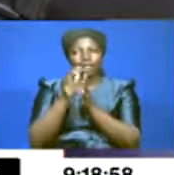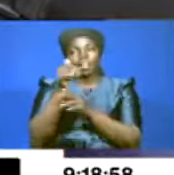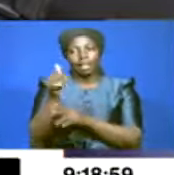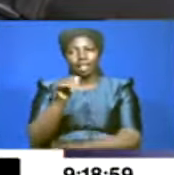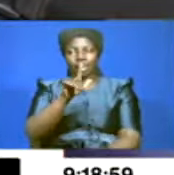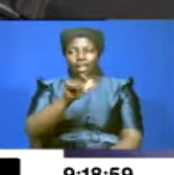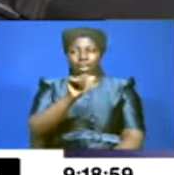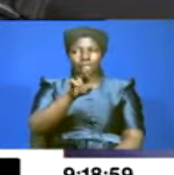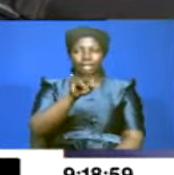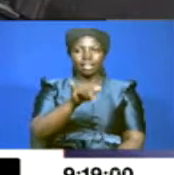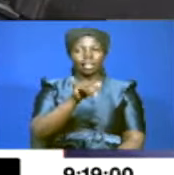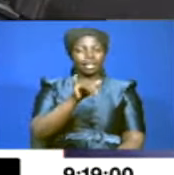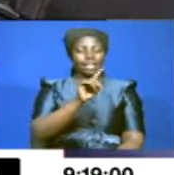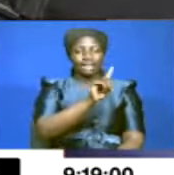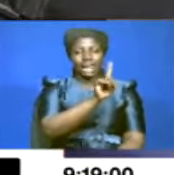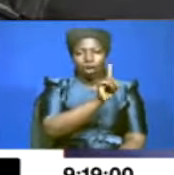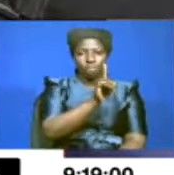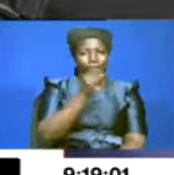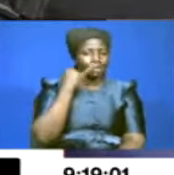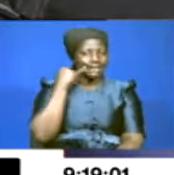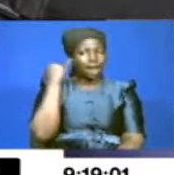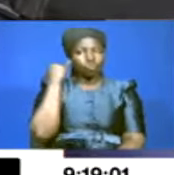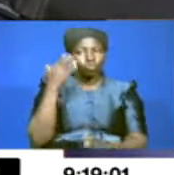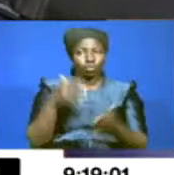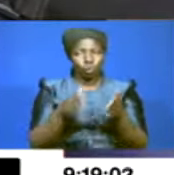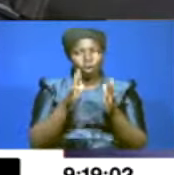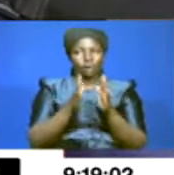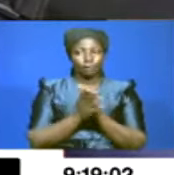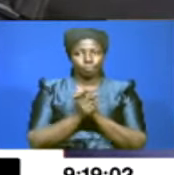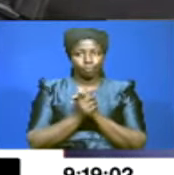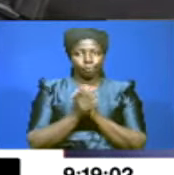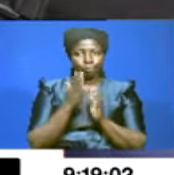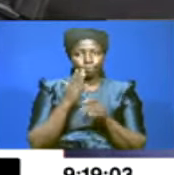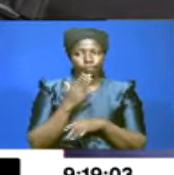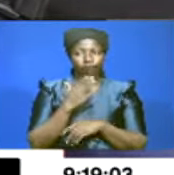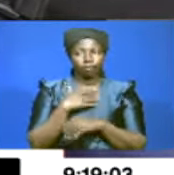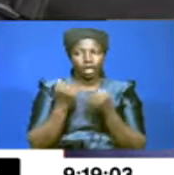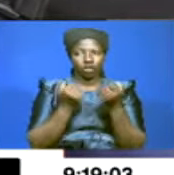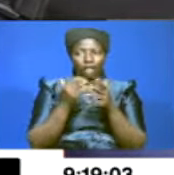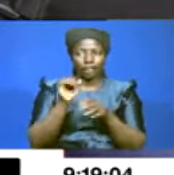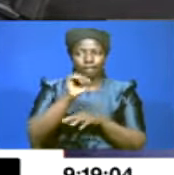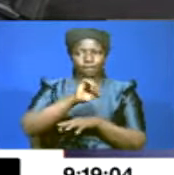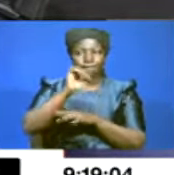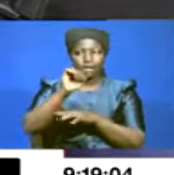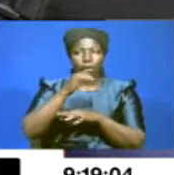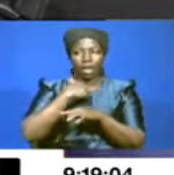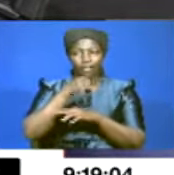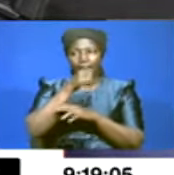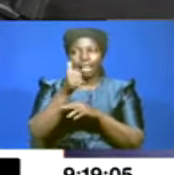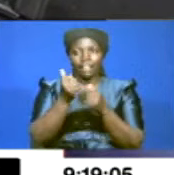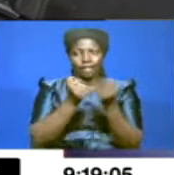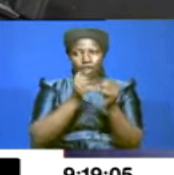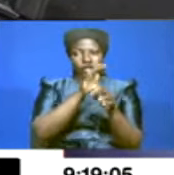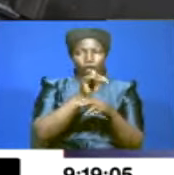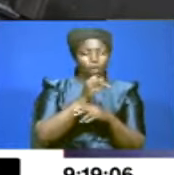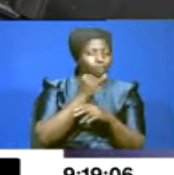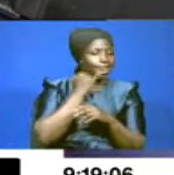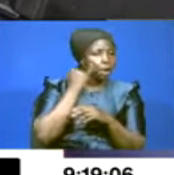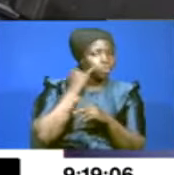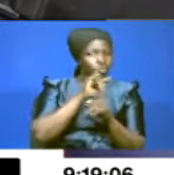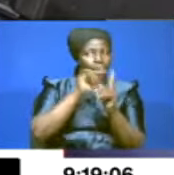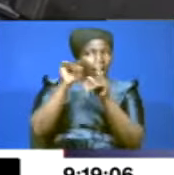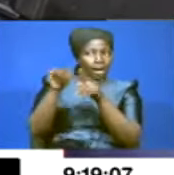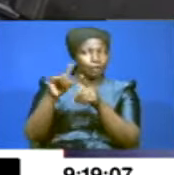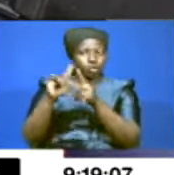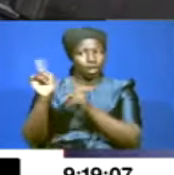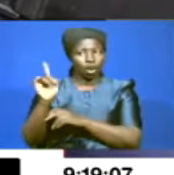highway. Driver wangu walikuwa naniendesha kuenda Kijabi. Kuna gari ambayo ilikuwa inateremuka ikitoka mbade wa Nakuru ikienda mbade wa Nairobi. Na ilikuwa